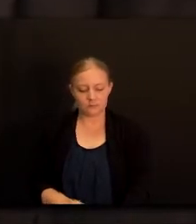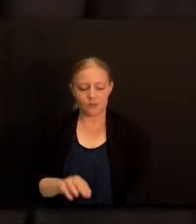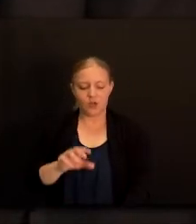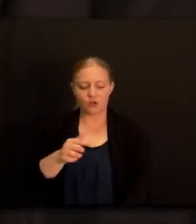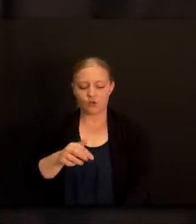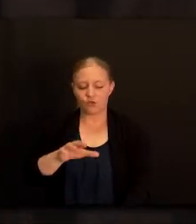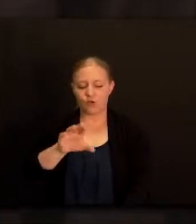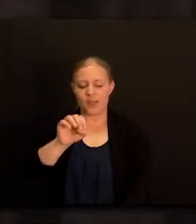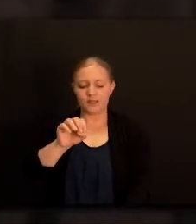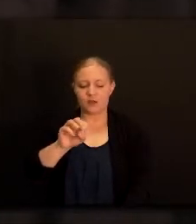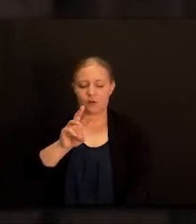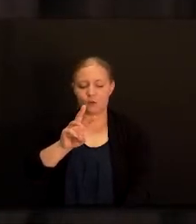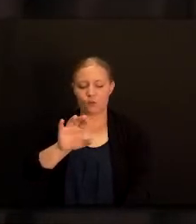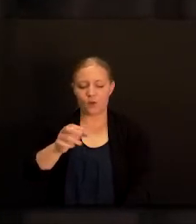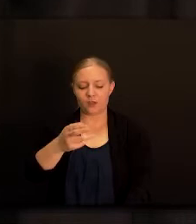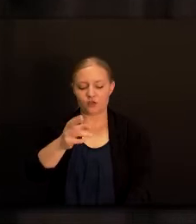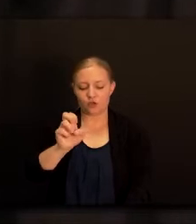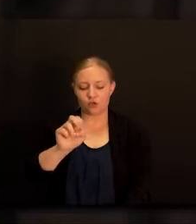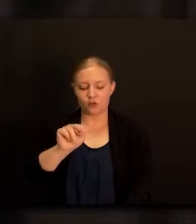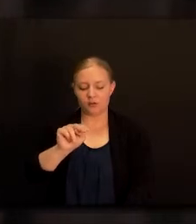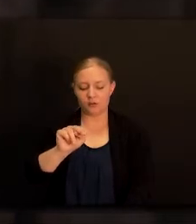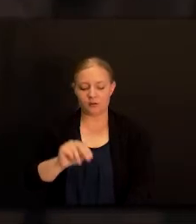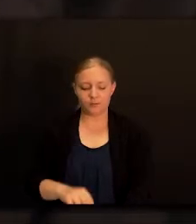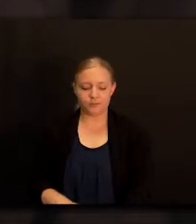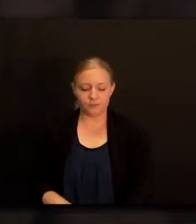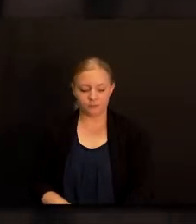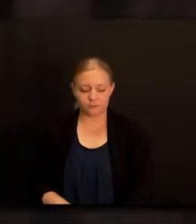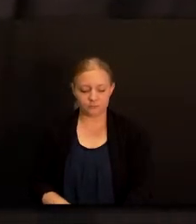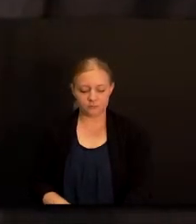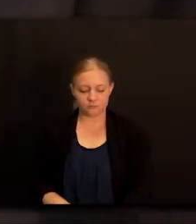Grace Annabelle Wishern.